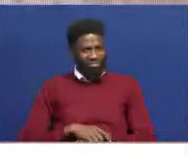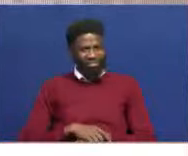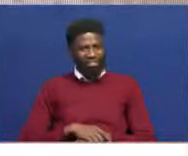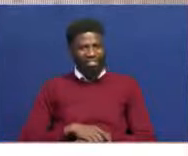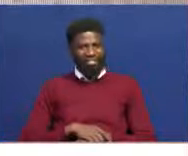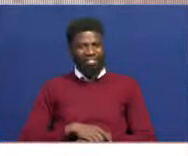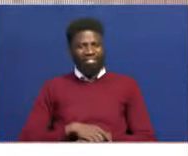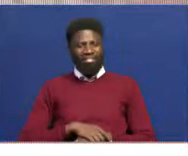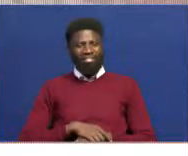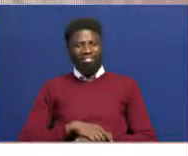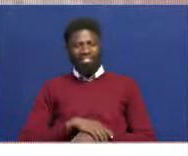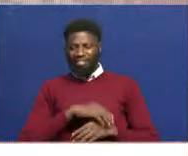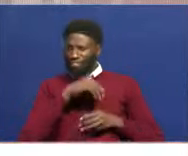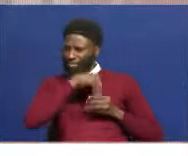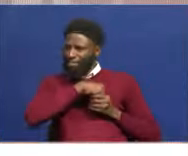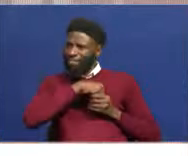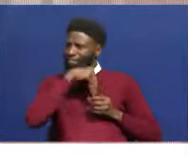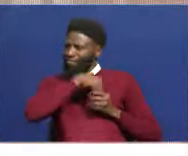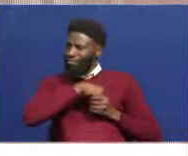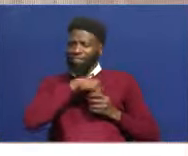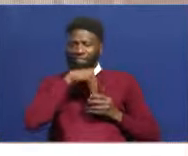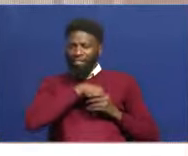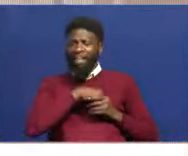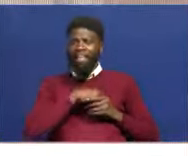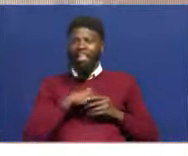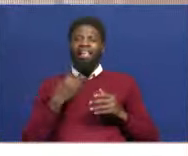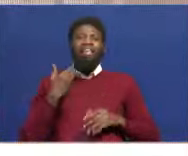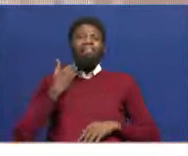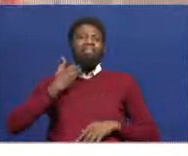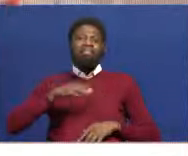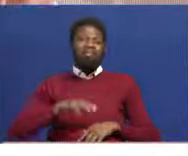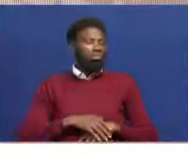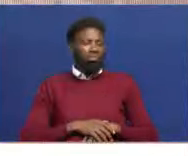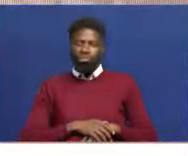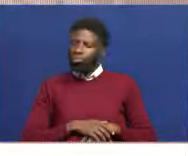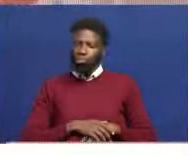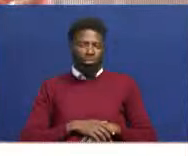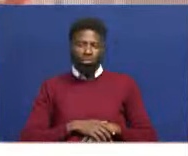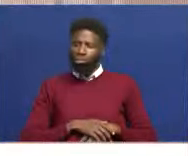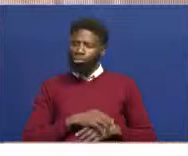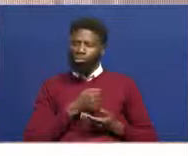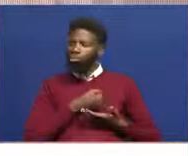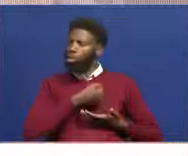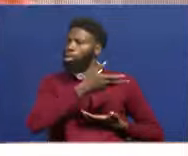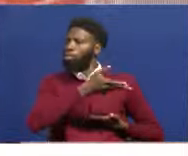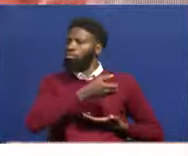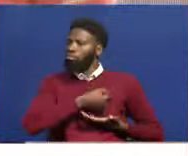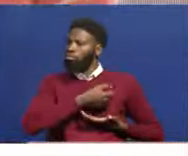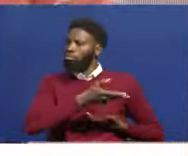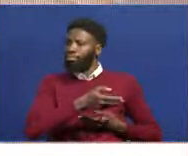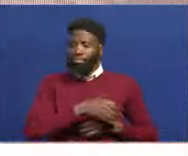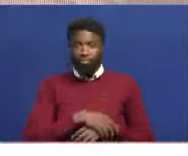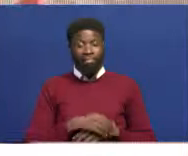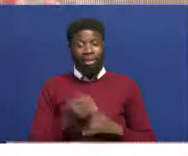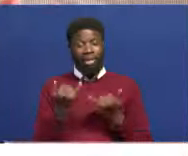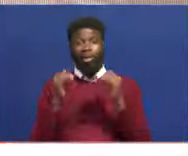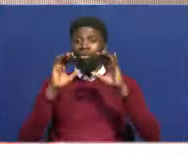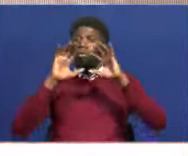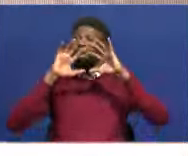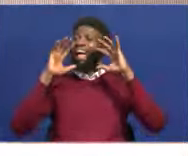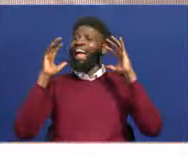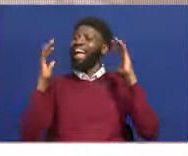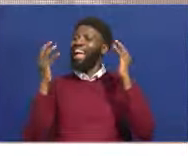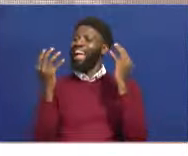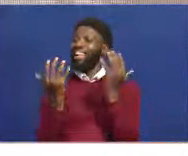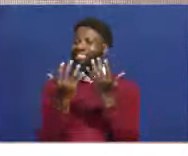filled our hearts. This is not time for that. Especially now that the world is changing and there are many crises that are even